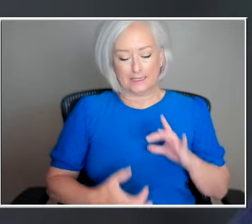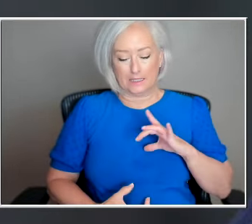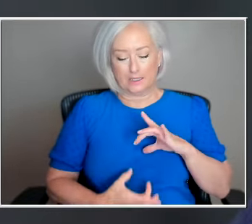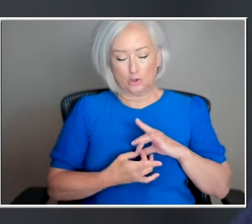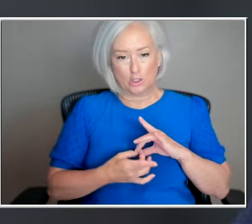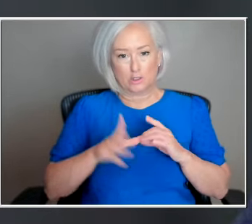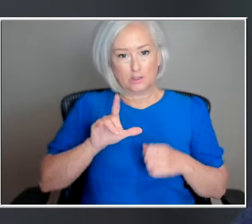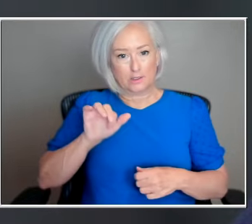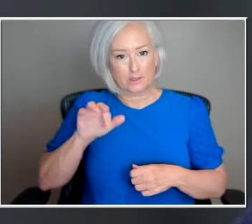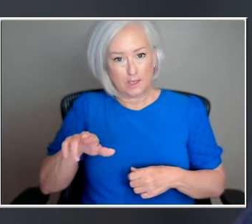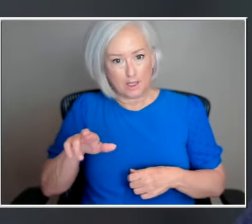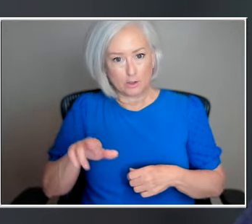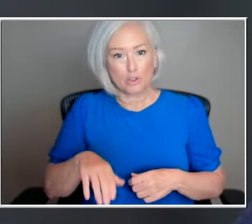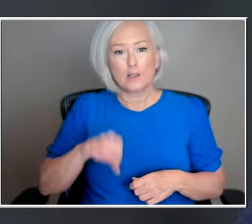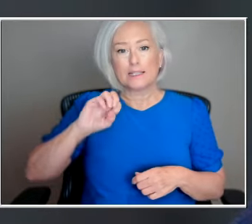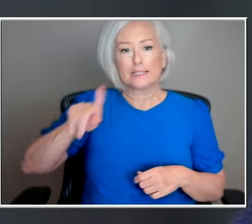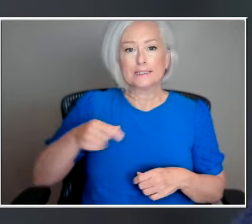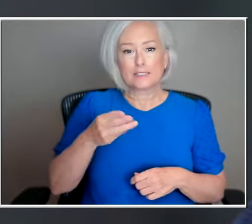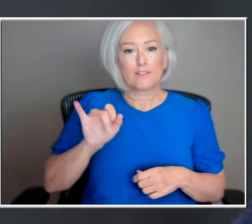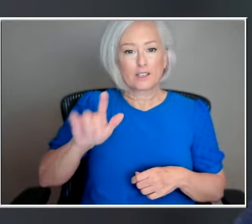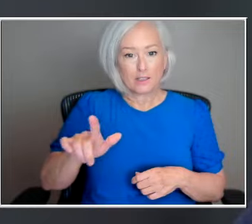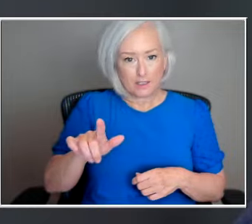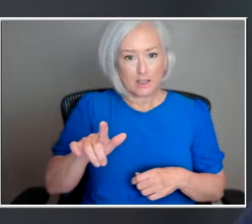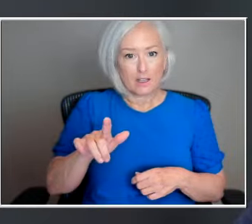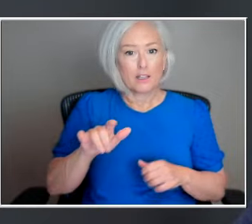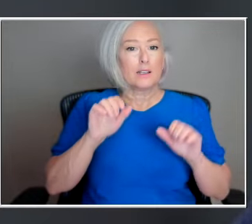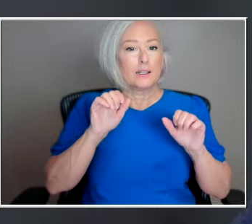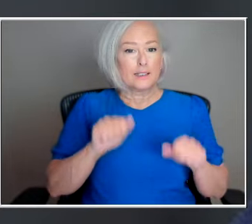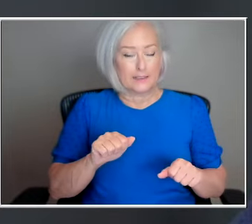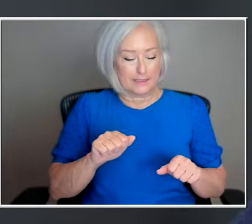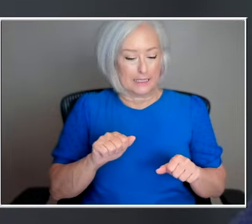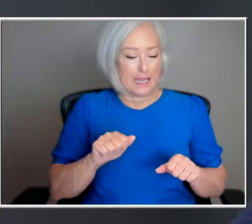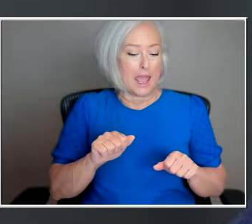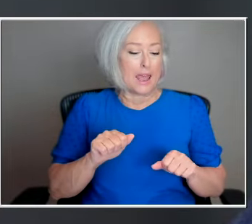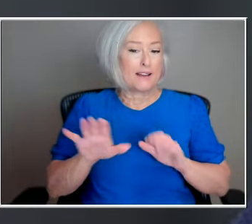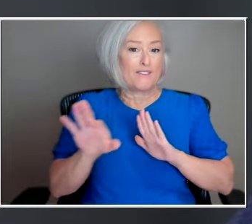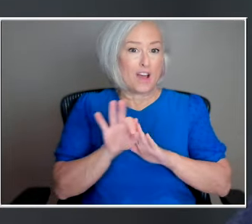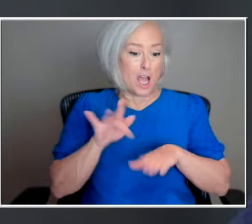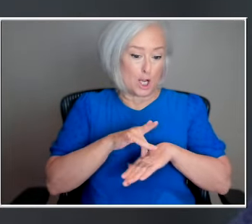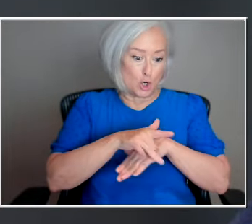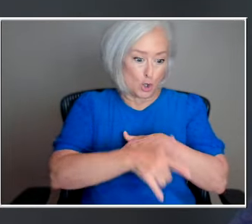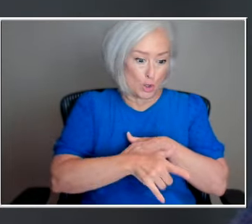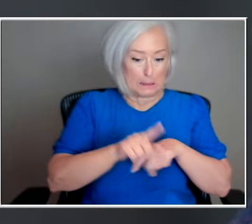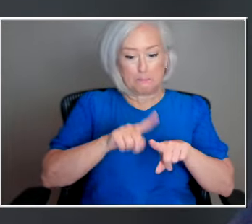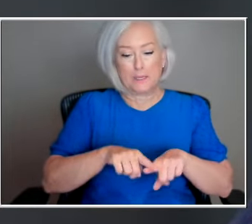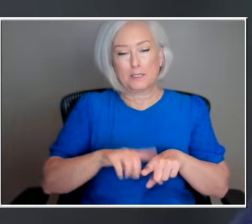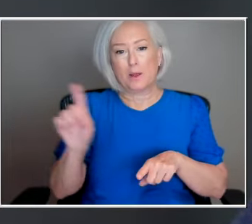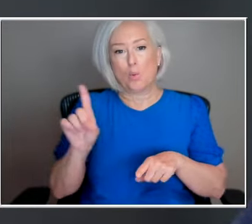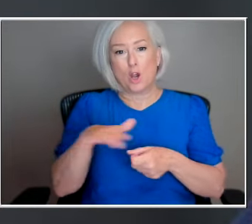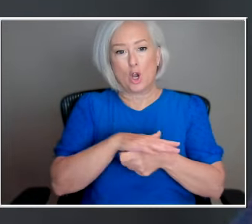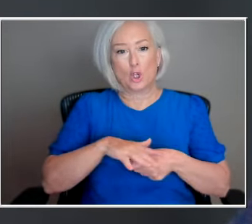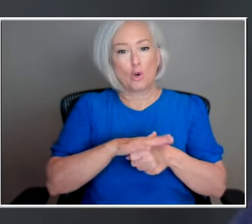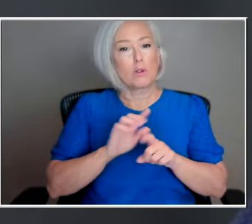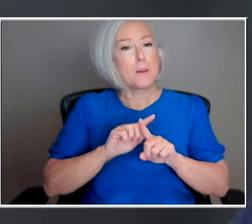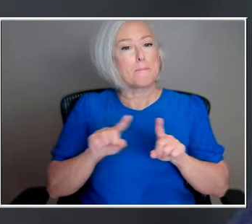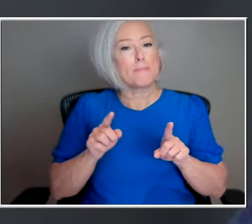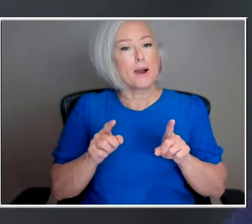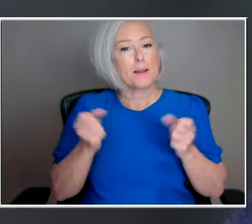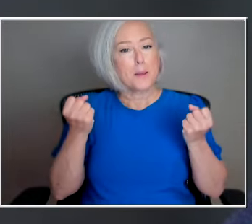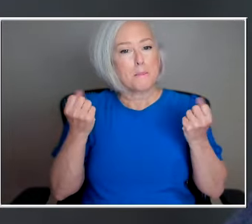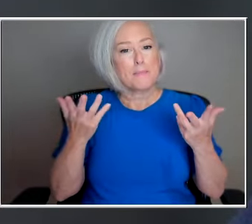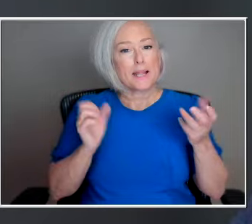capture them at an earlier stage. Depending on where it's located, the majority of the patients do notice reflux symptoms,